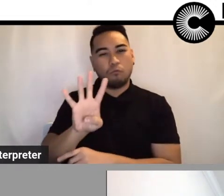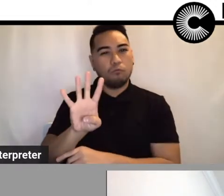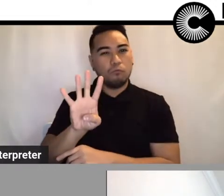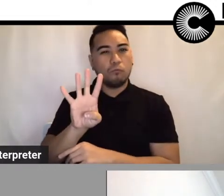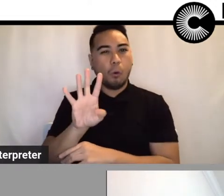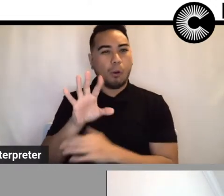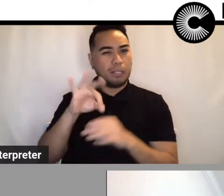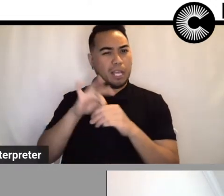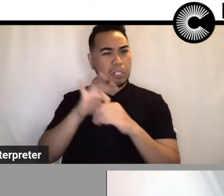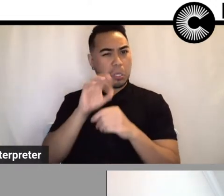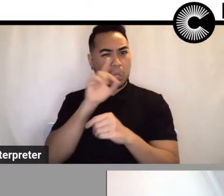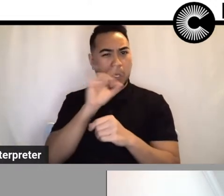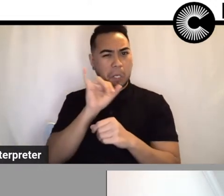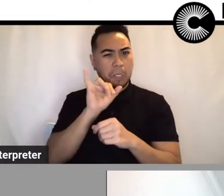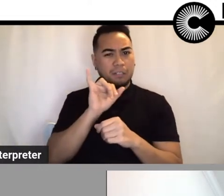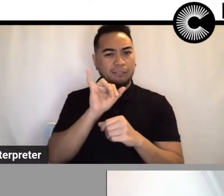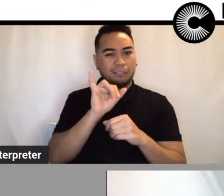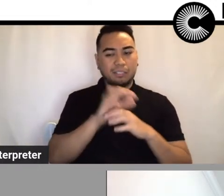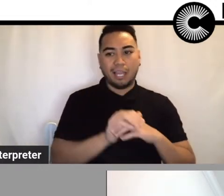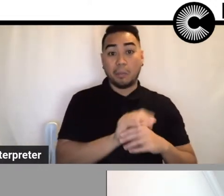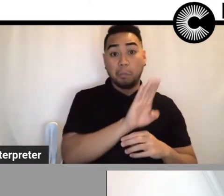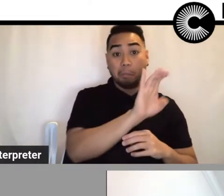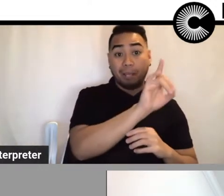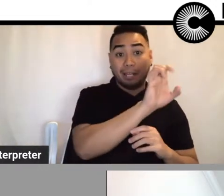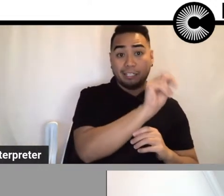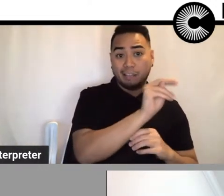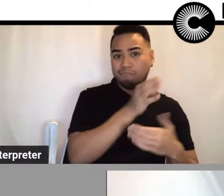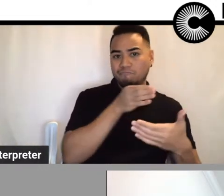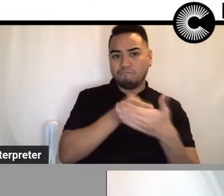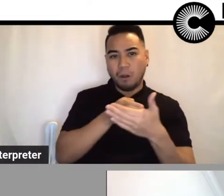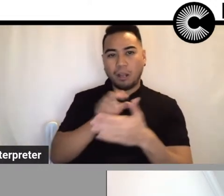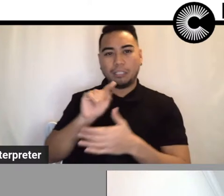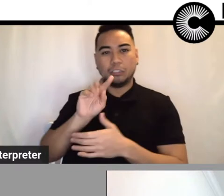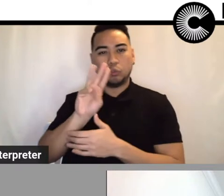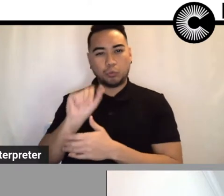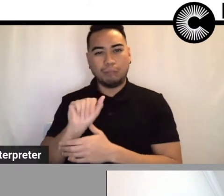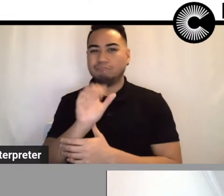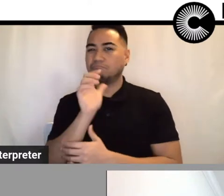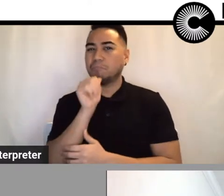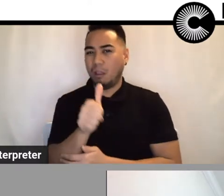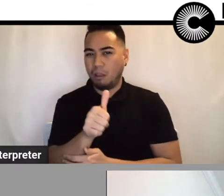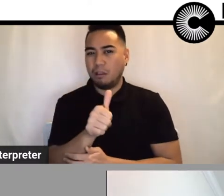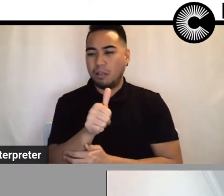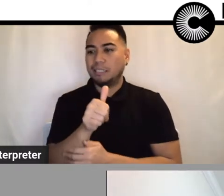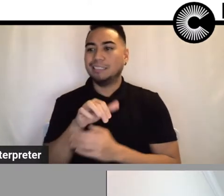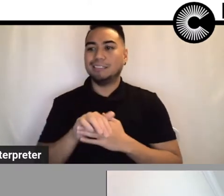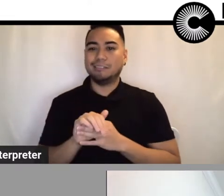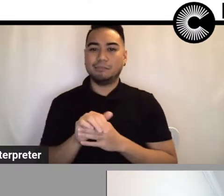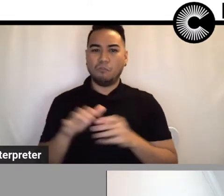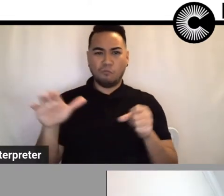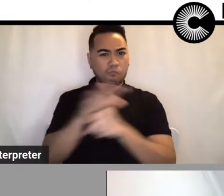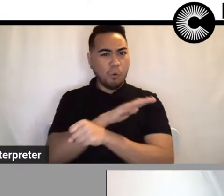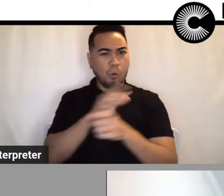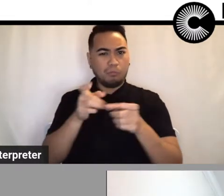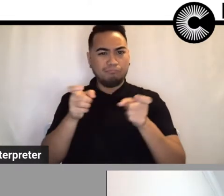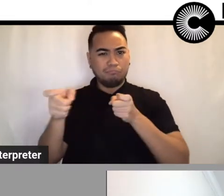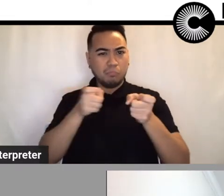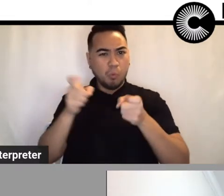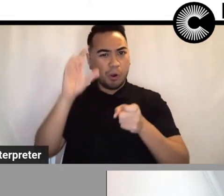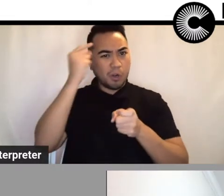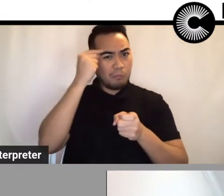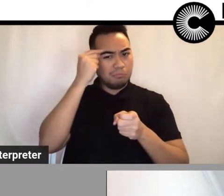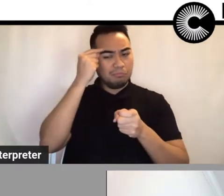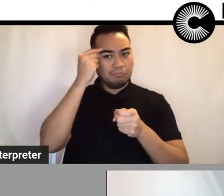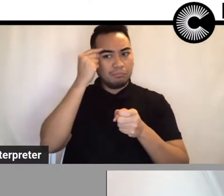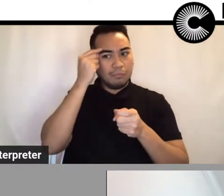Trump. Instead, it's authoritarian domination versus opportunities for us to continue building a